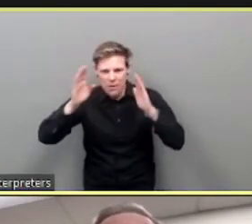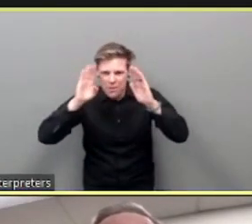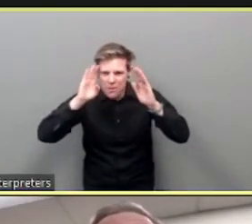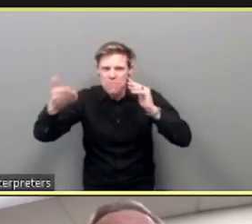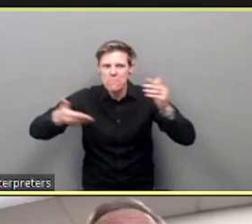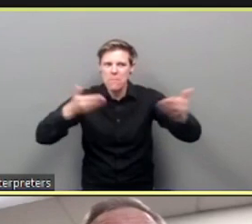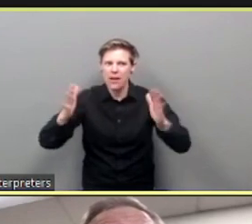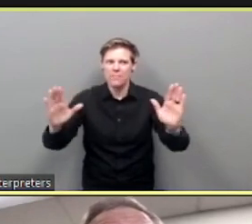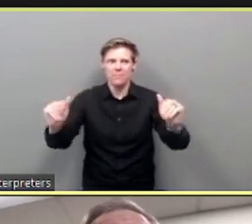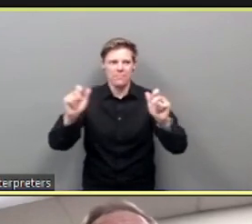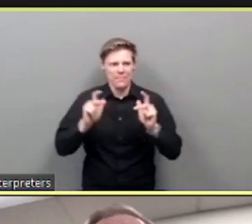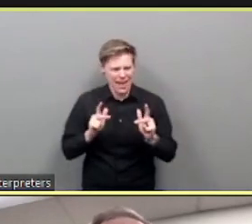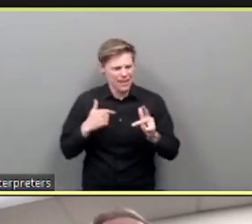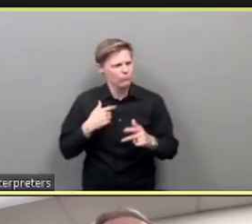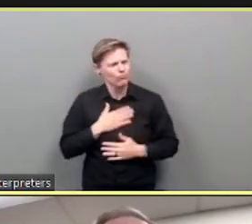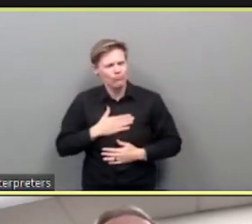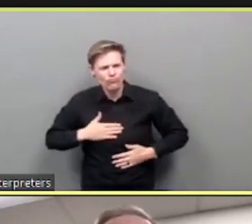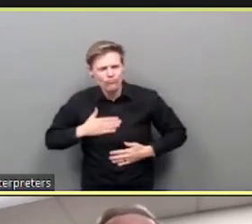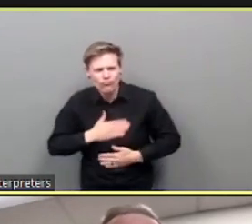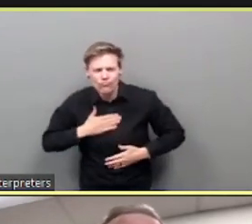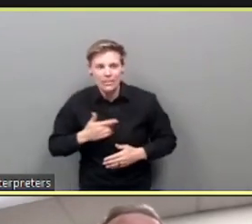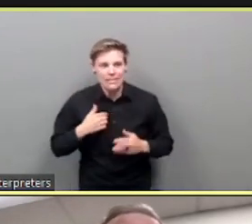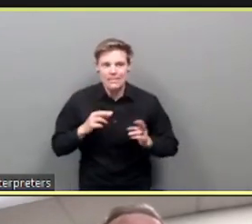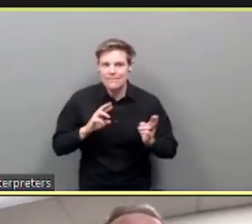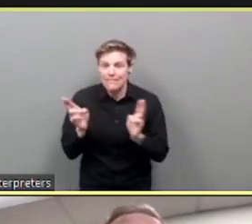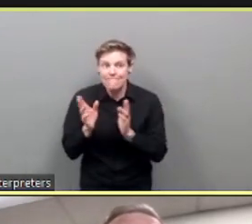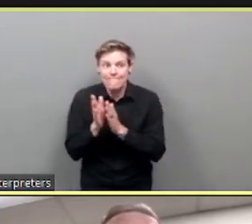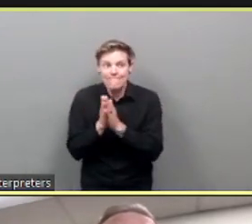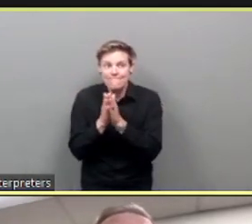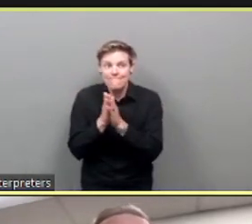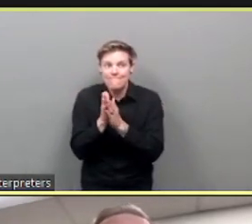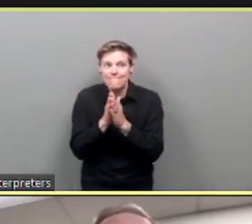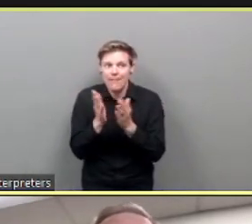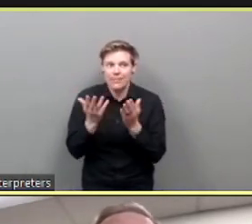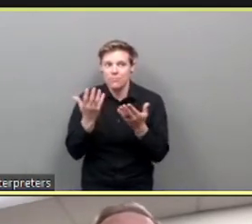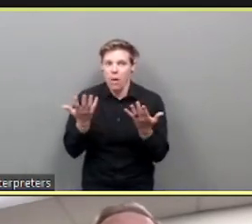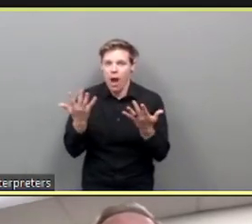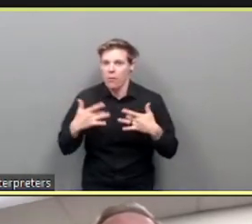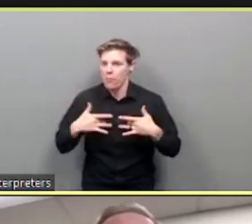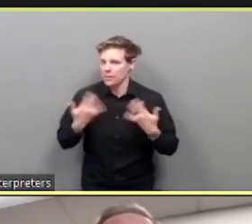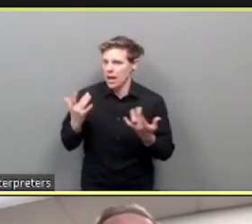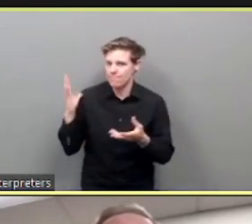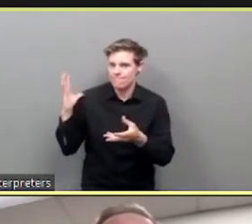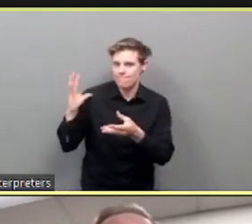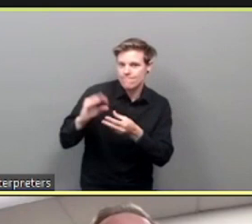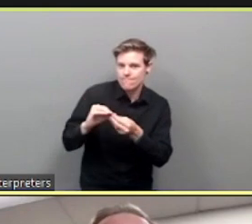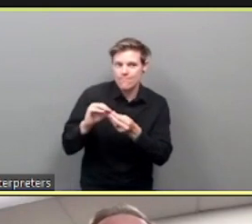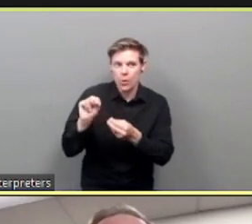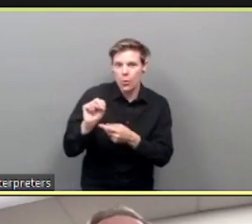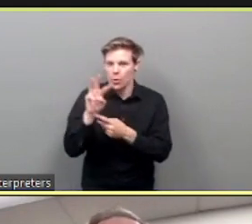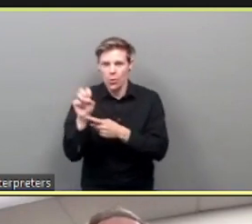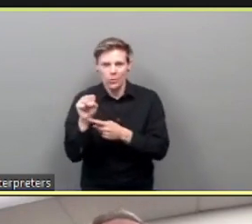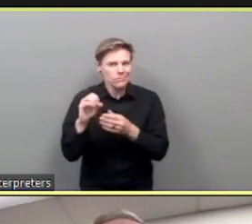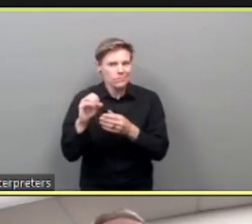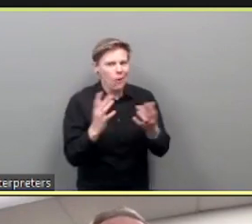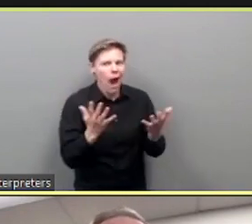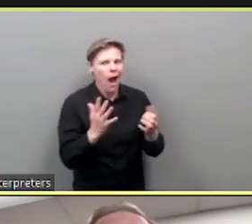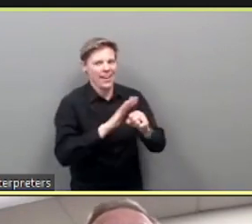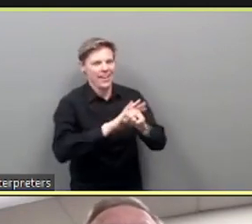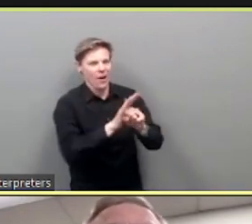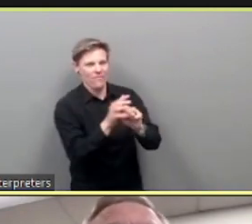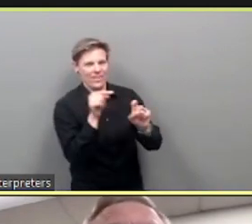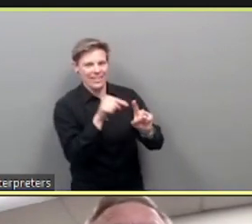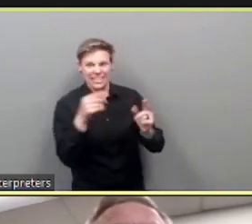today and appreciate your interest and following what's happening with COVID-19 here in our state. That